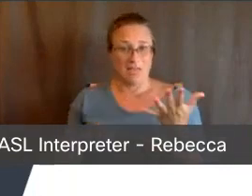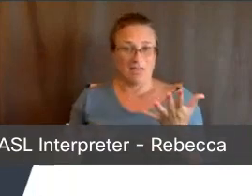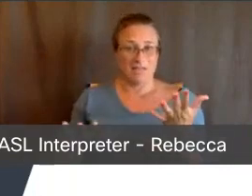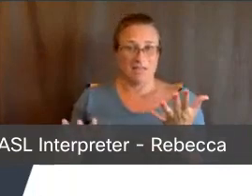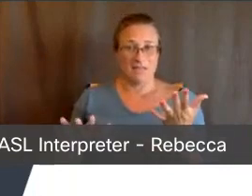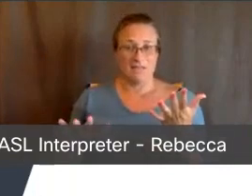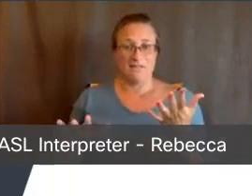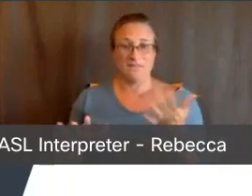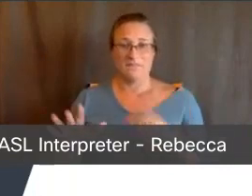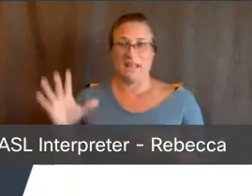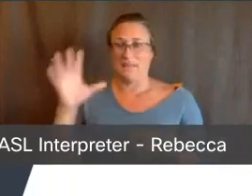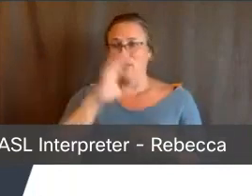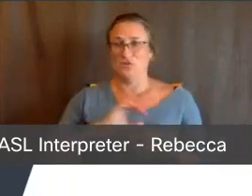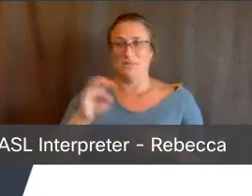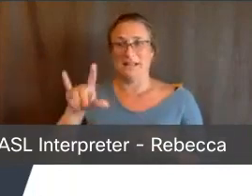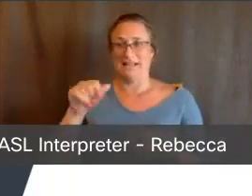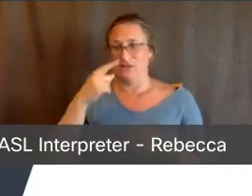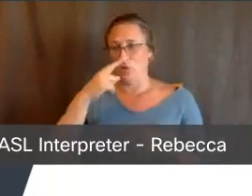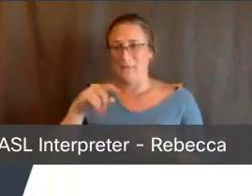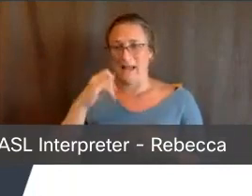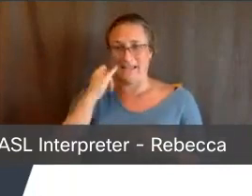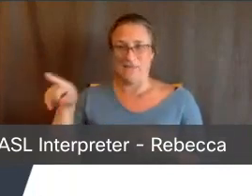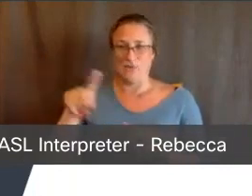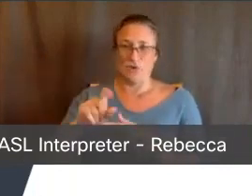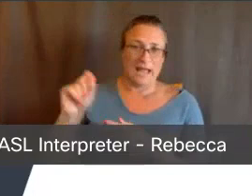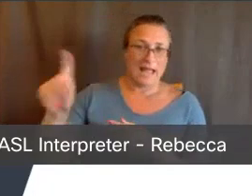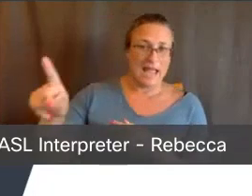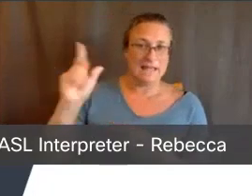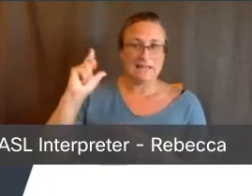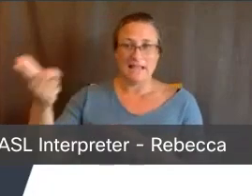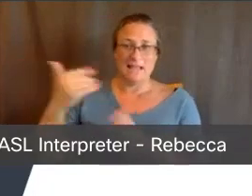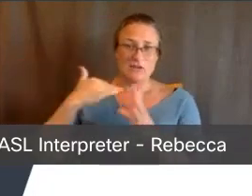say Lydia wouldn't mind if you reach out to her with any questions later.